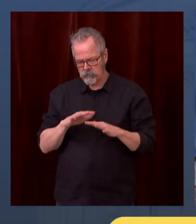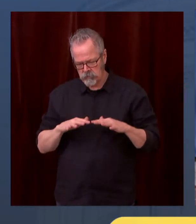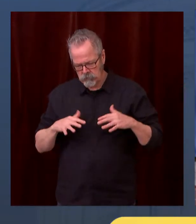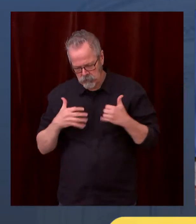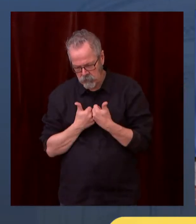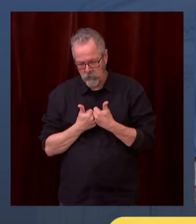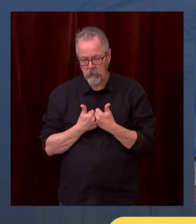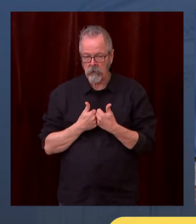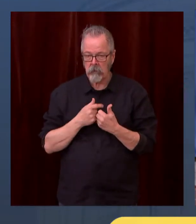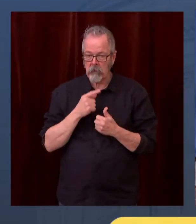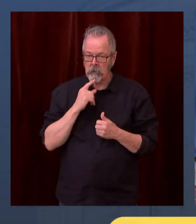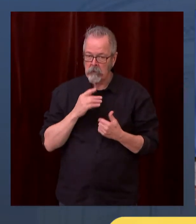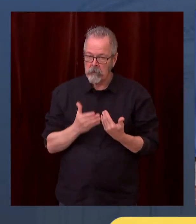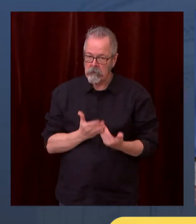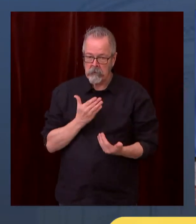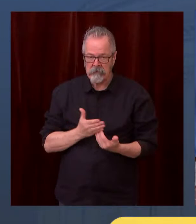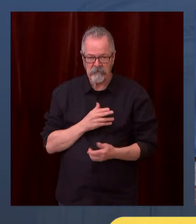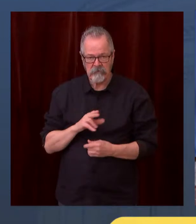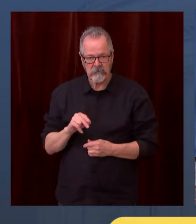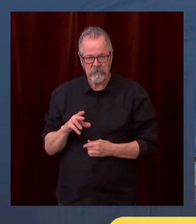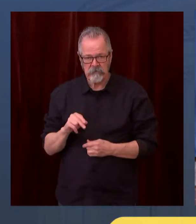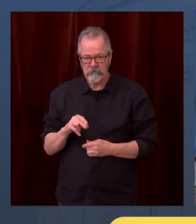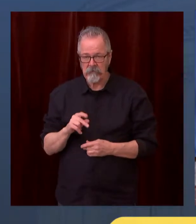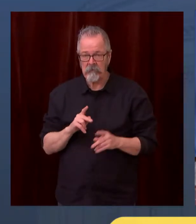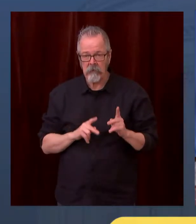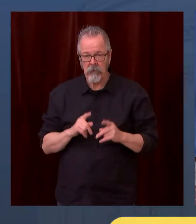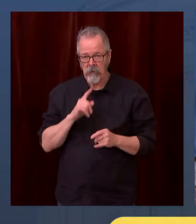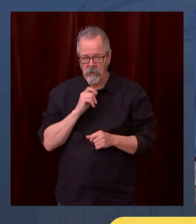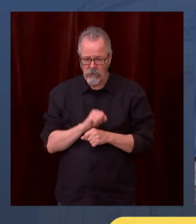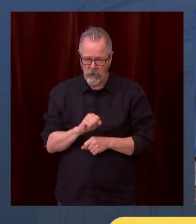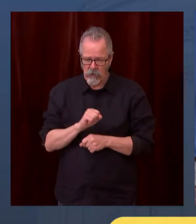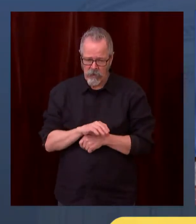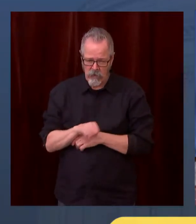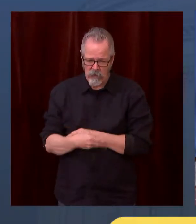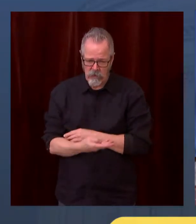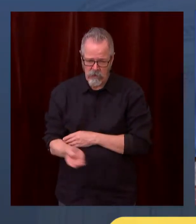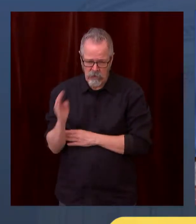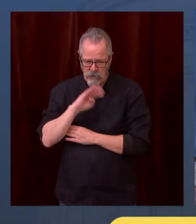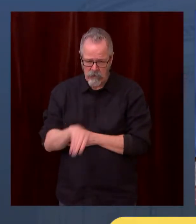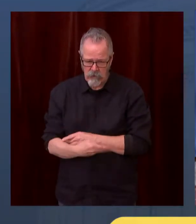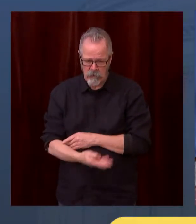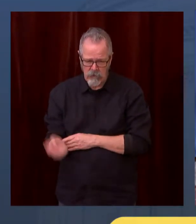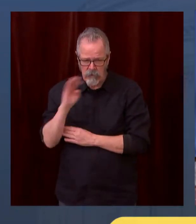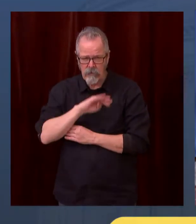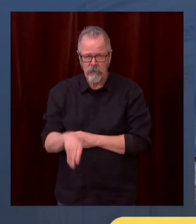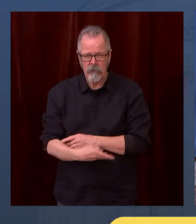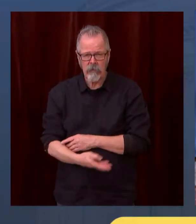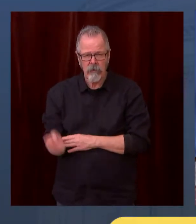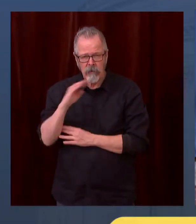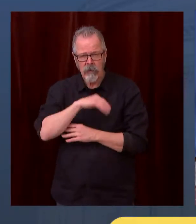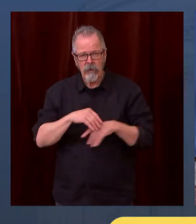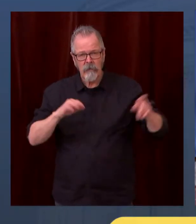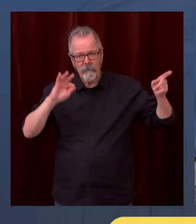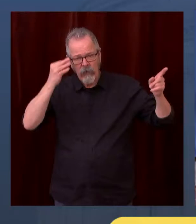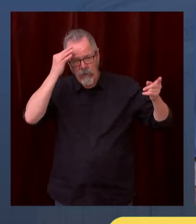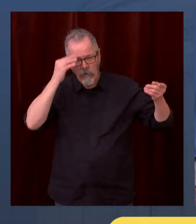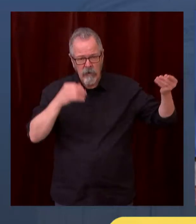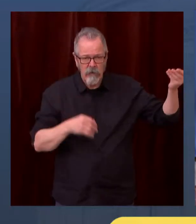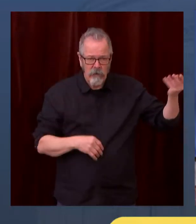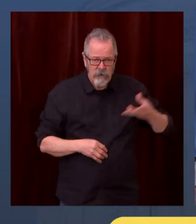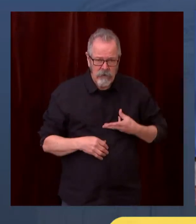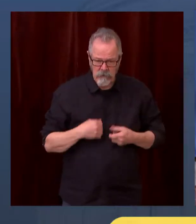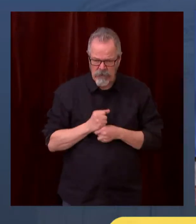people who are working literally day and night. When, as soon as they get an allocation from the federal government, they got to make very quick